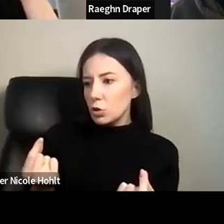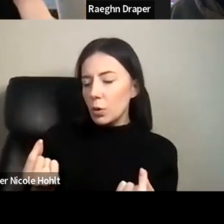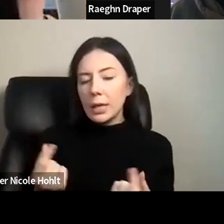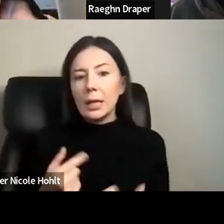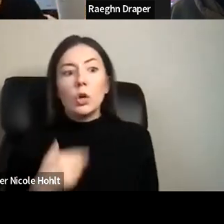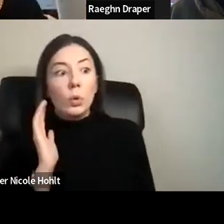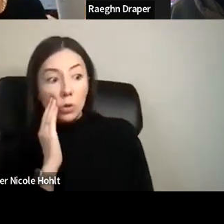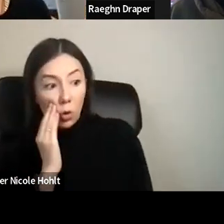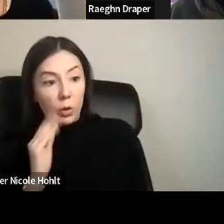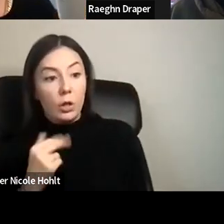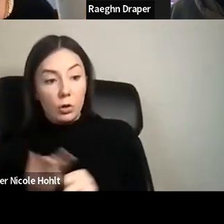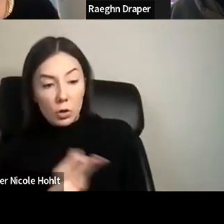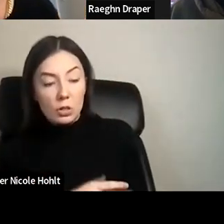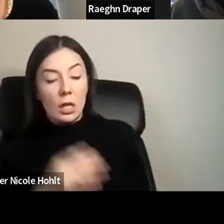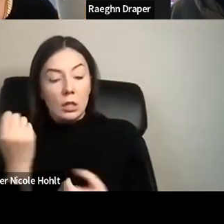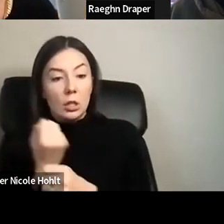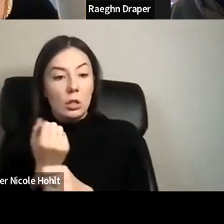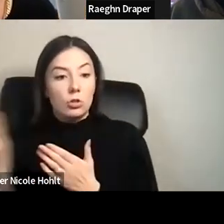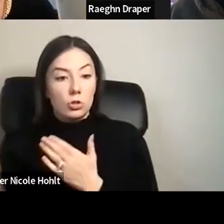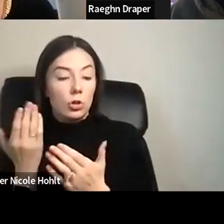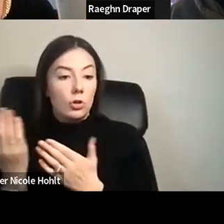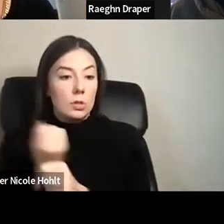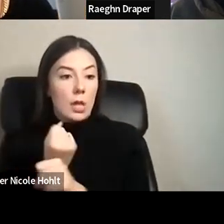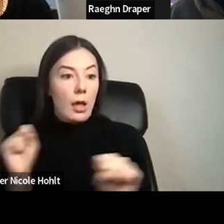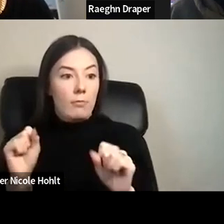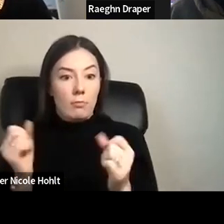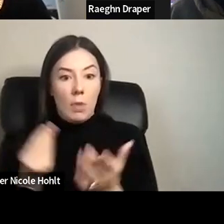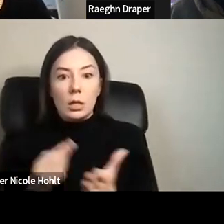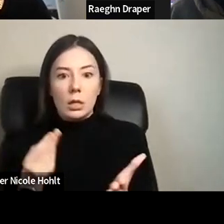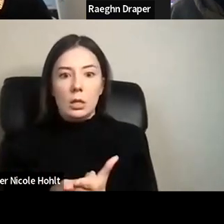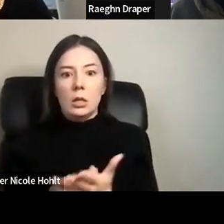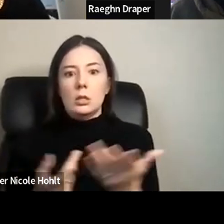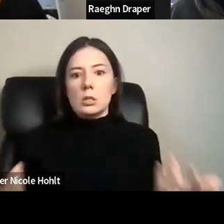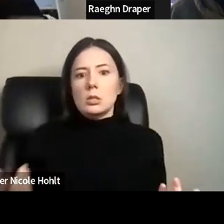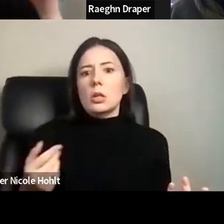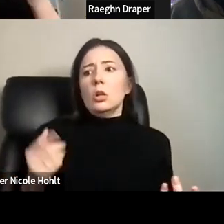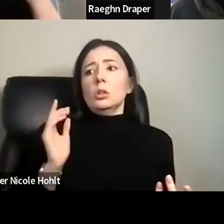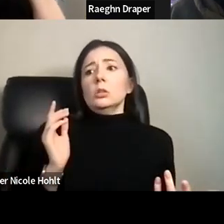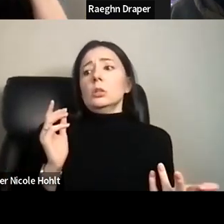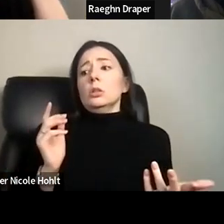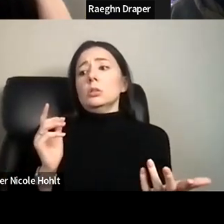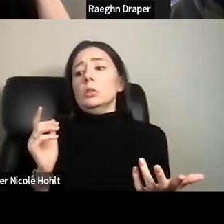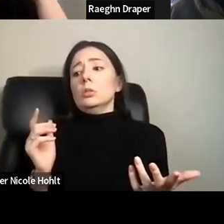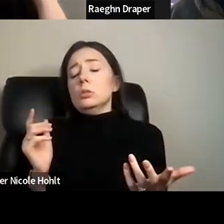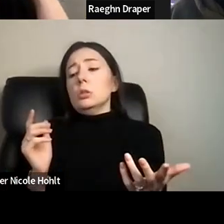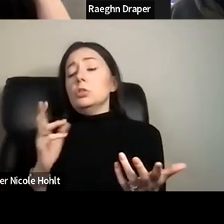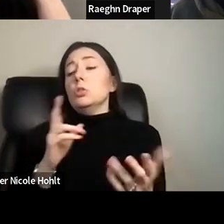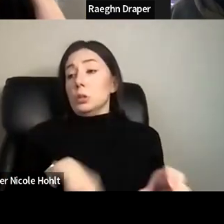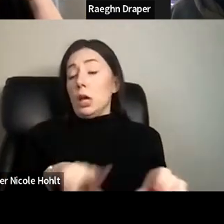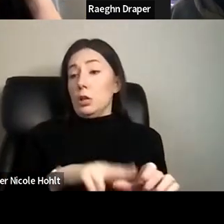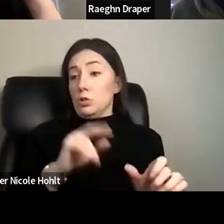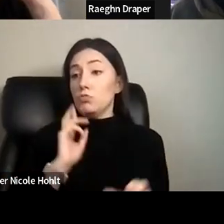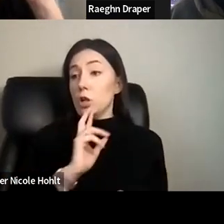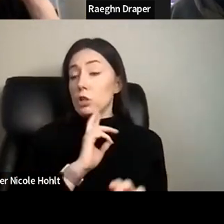handler certificate. And so the Restaurant Association, the National Restaurant Association,